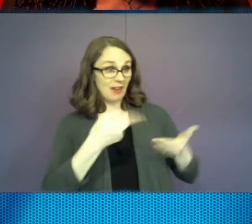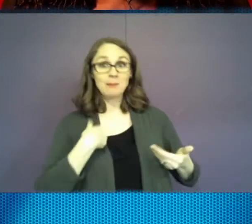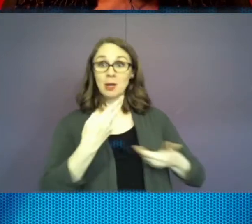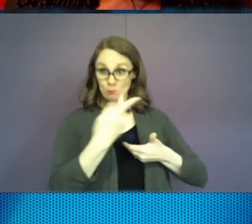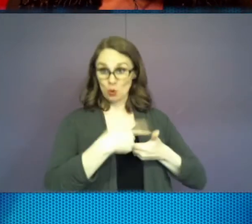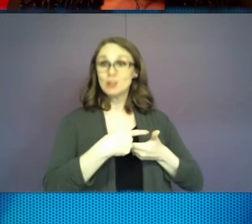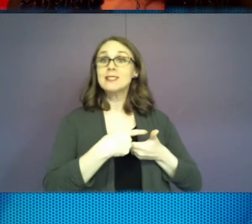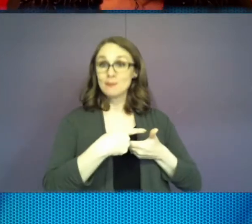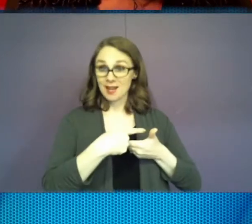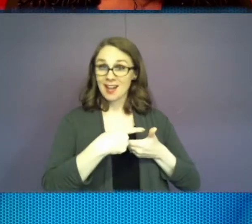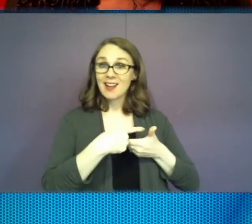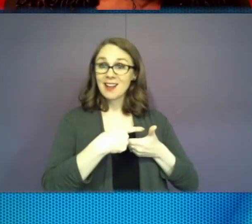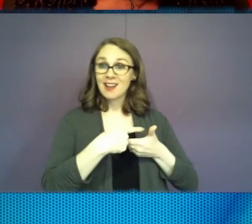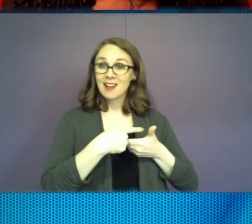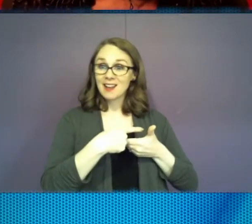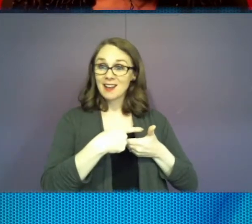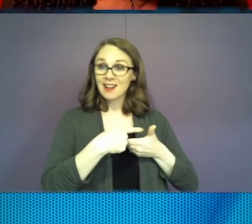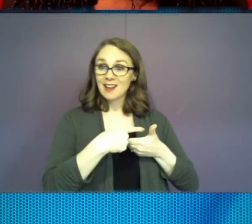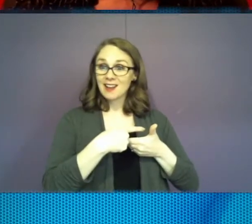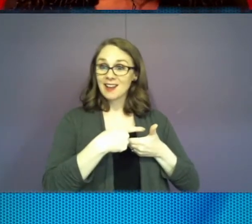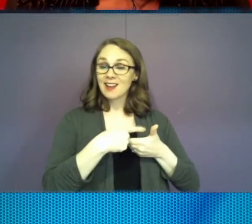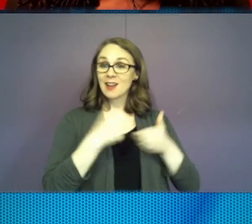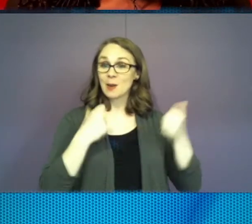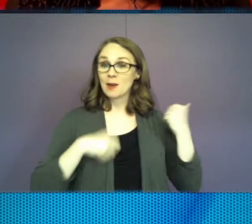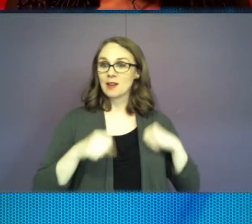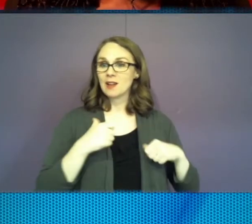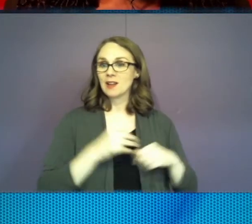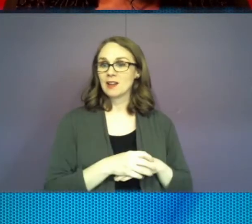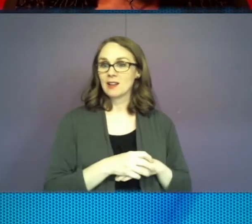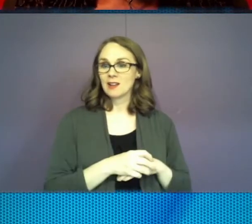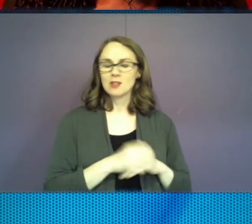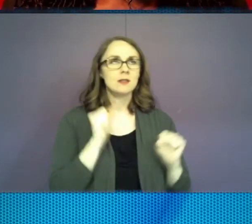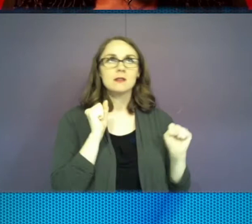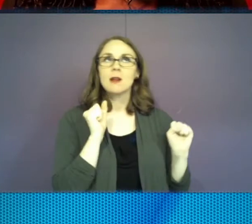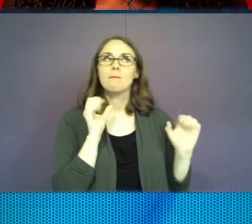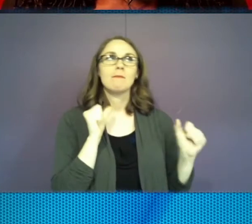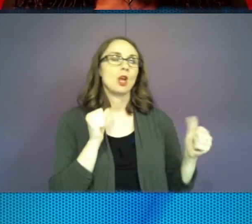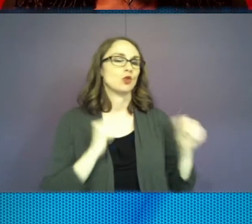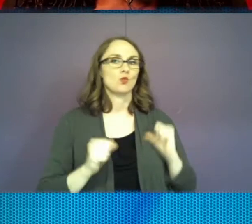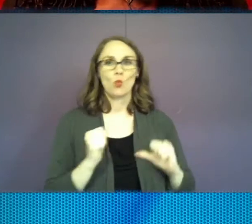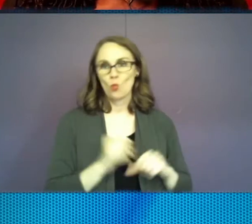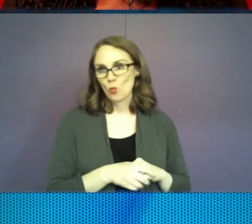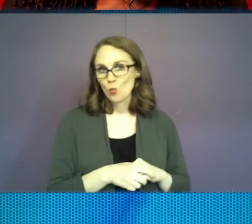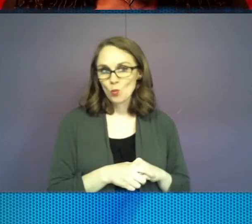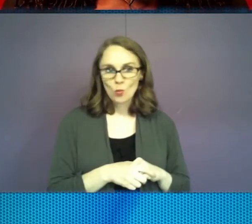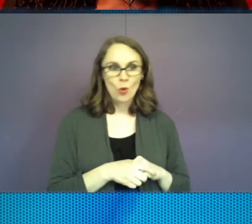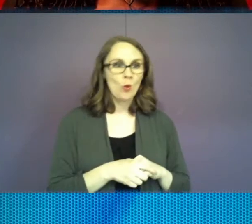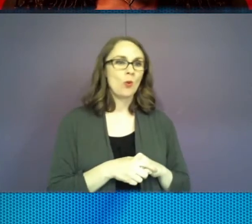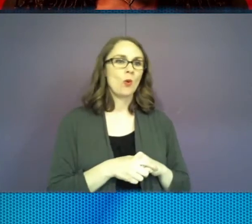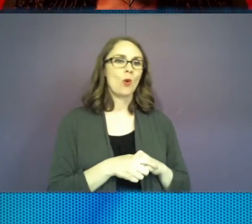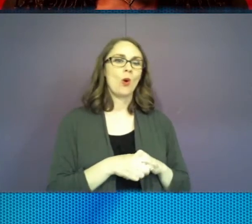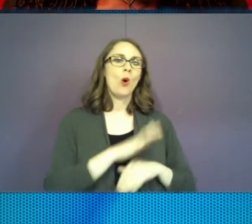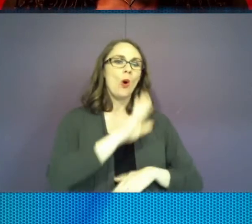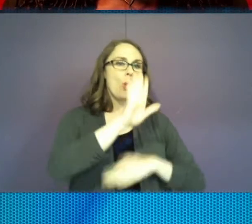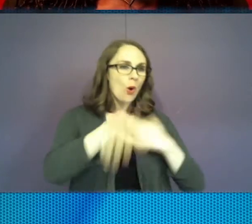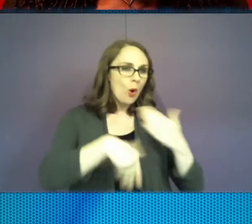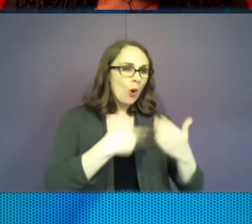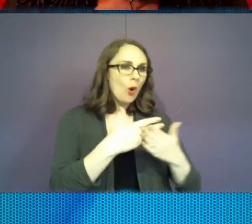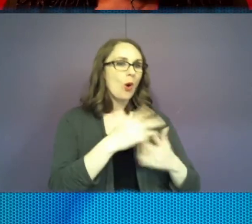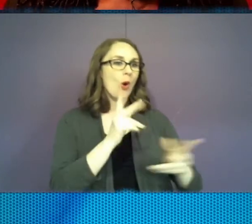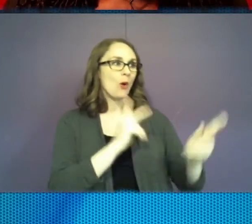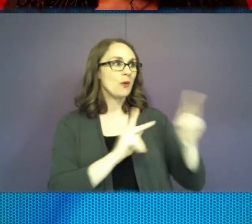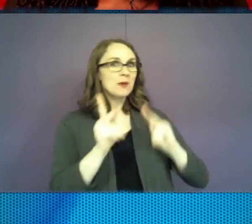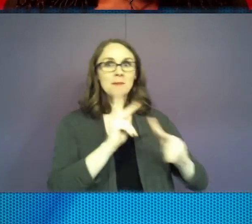in El Viaje de Beatriz. Is an amazing show. He always, all the people in the Maryland Ensemble